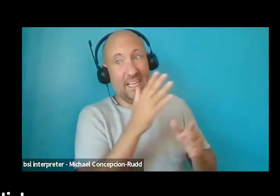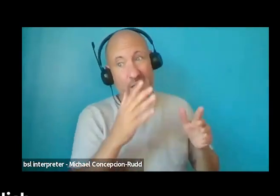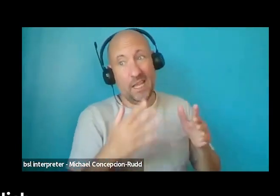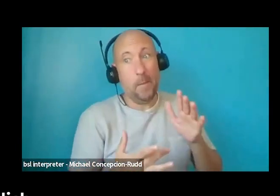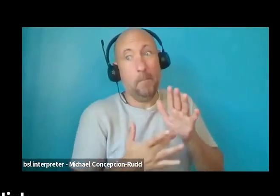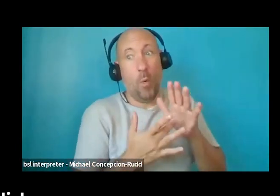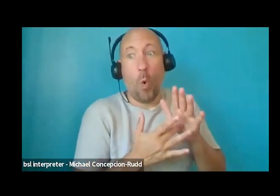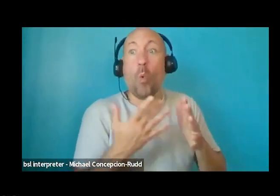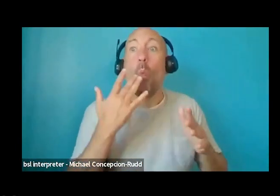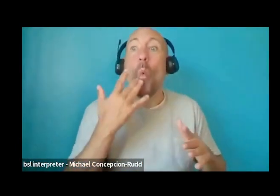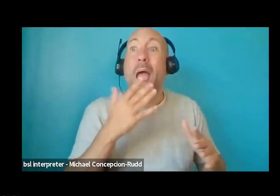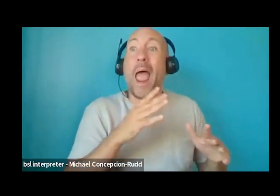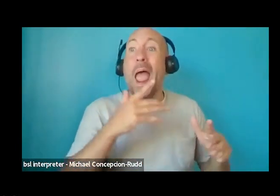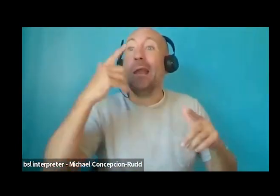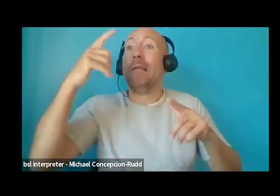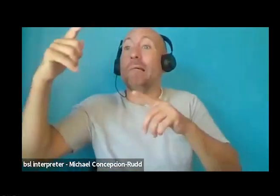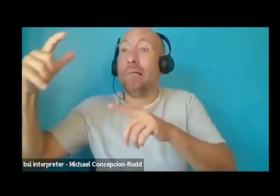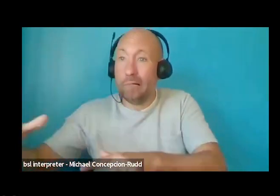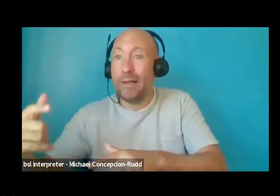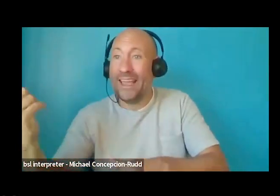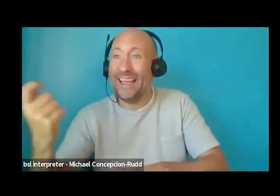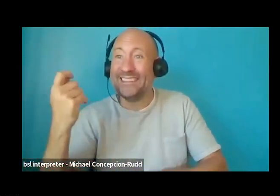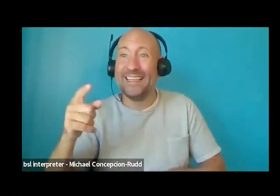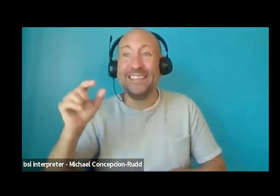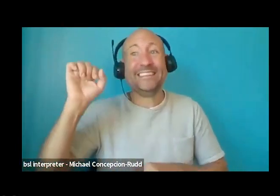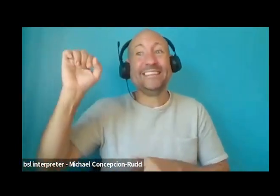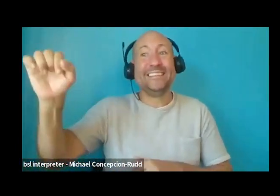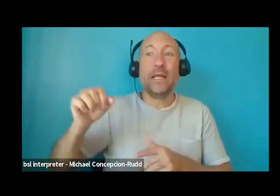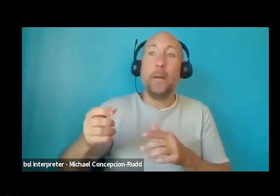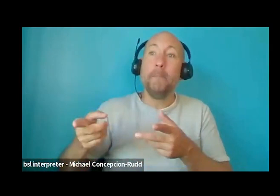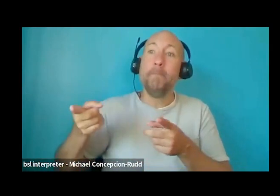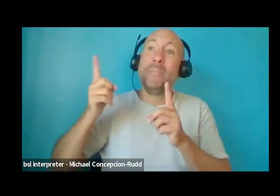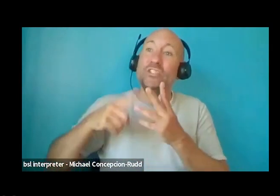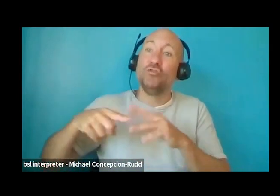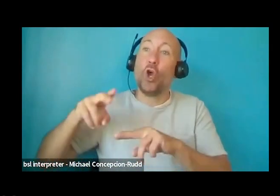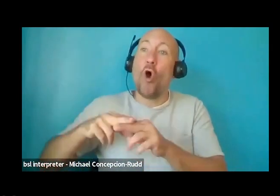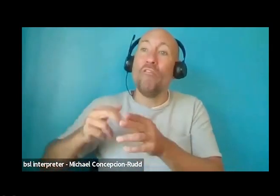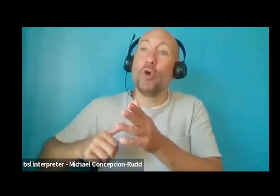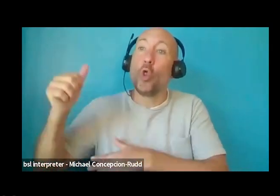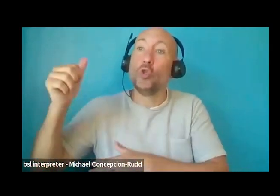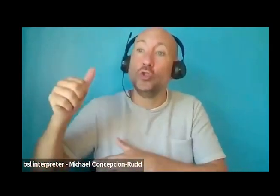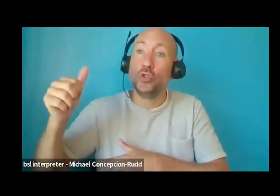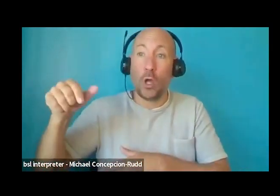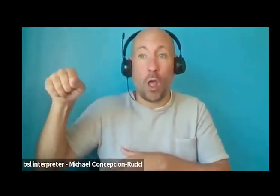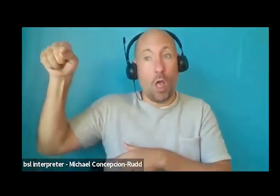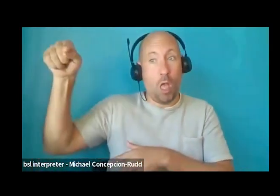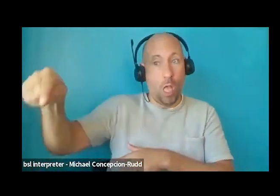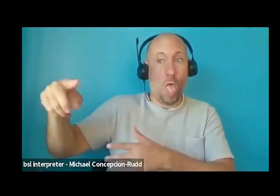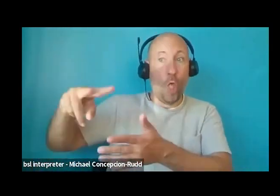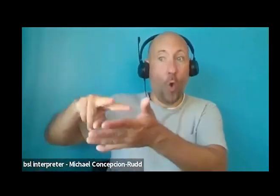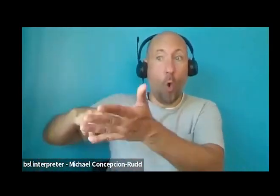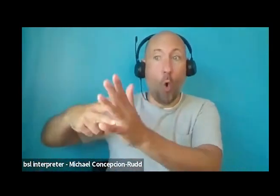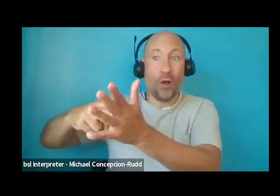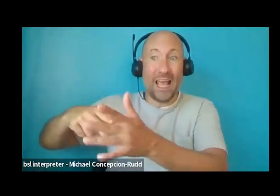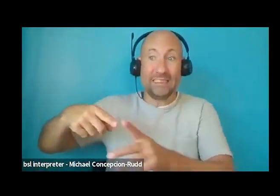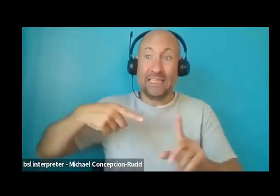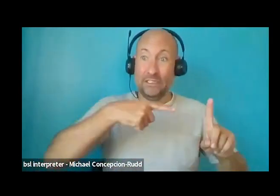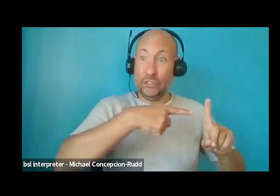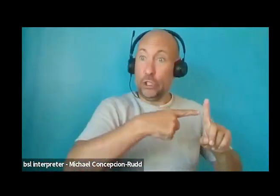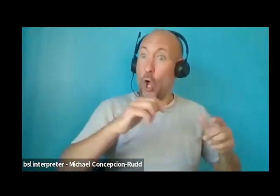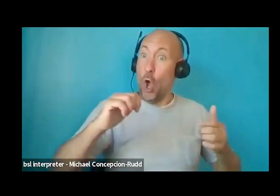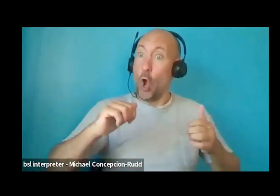to Italy. So the Ministry of Culture in Italy has stipulated that an Italian organization that hosts an